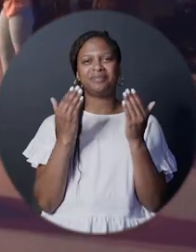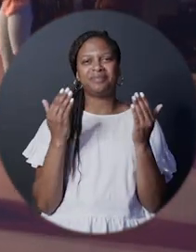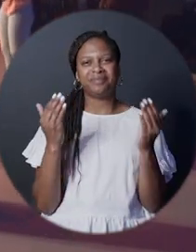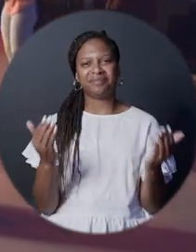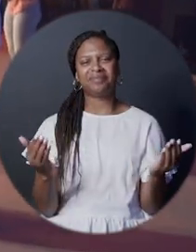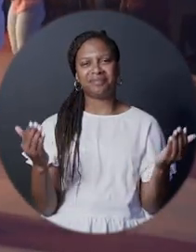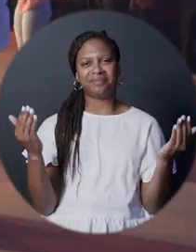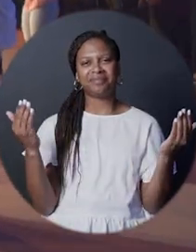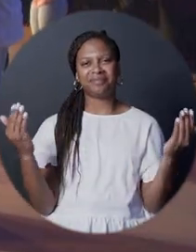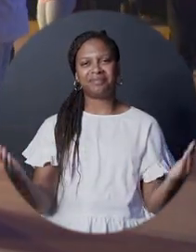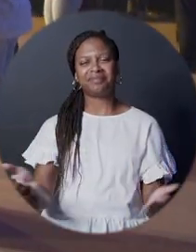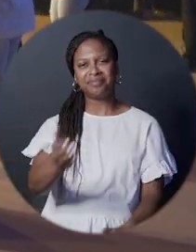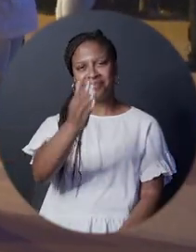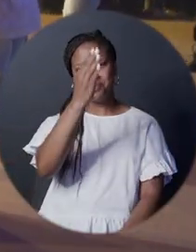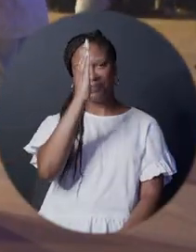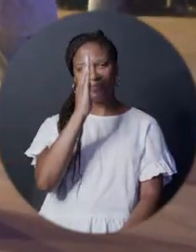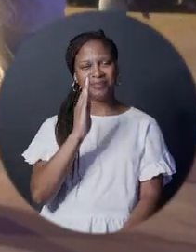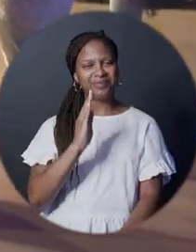Everything